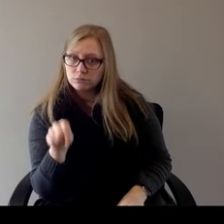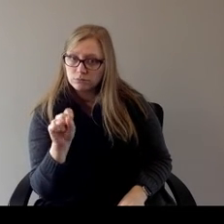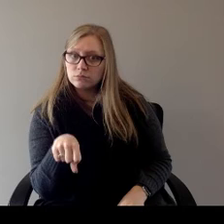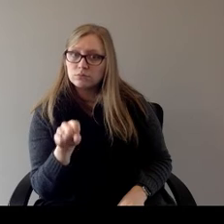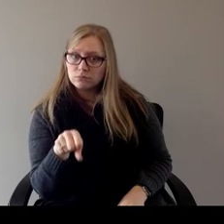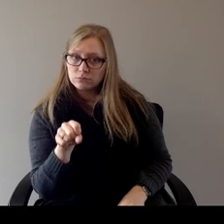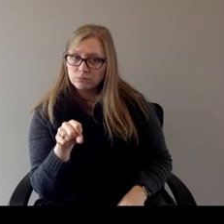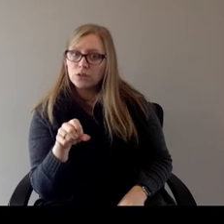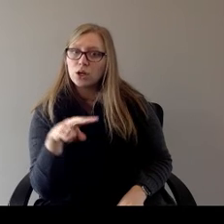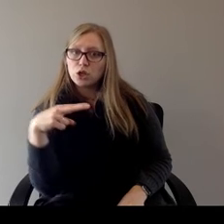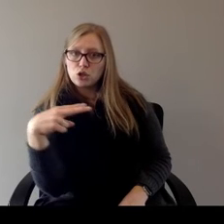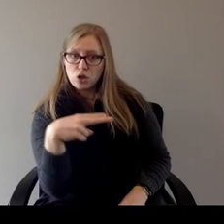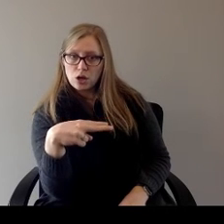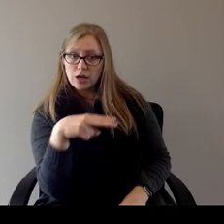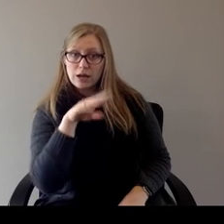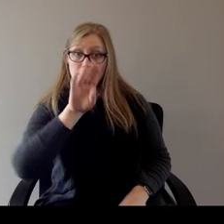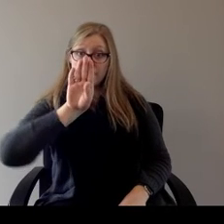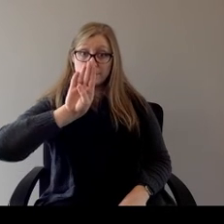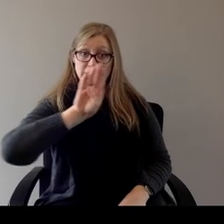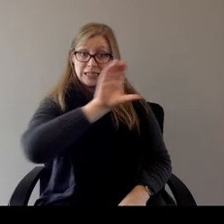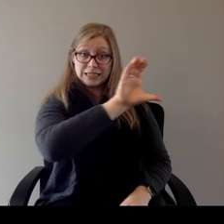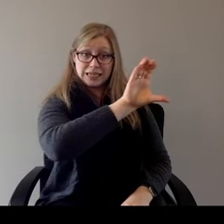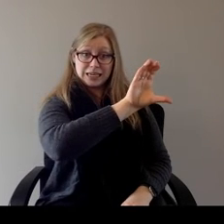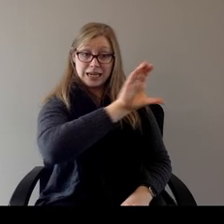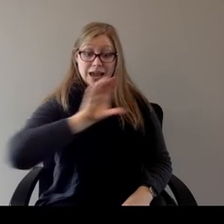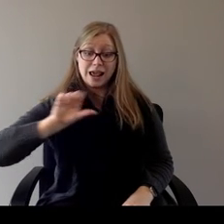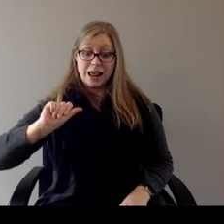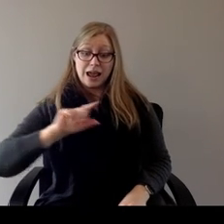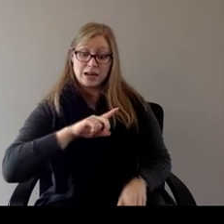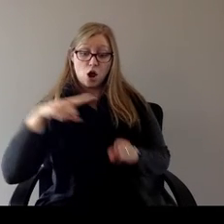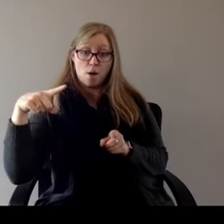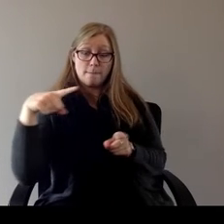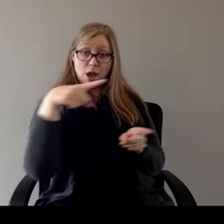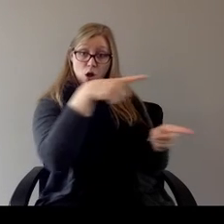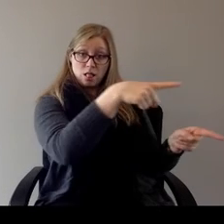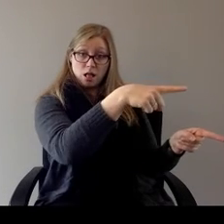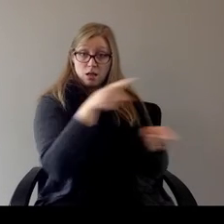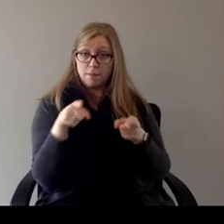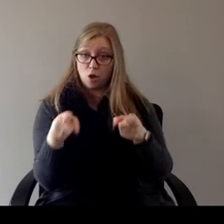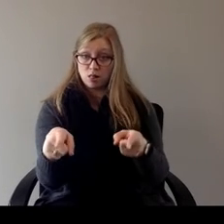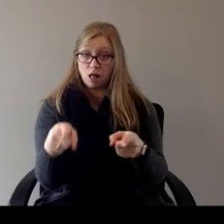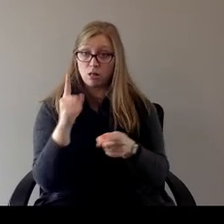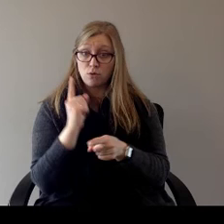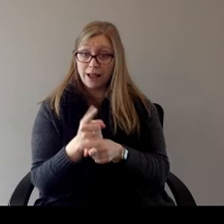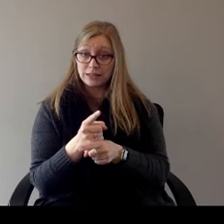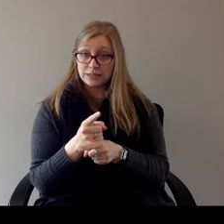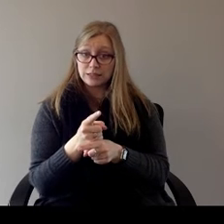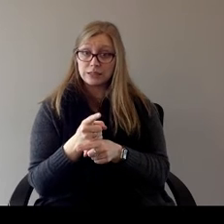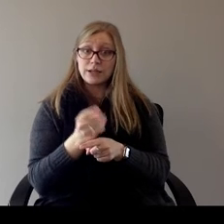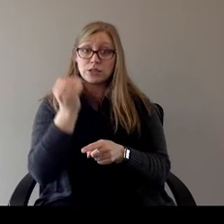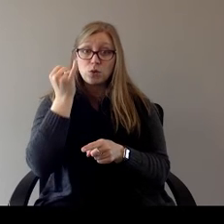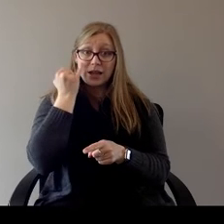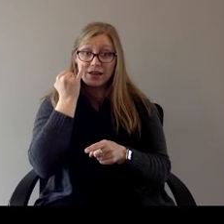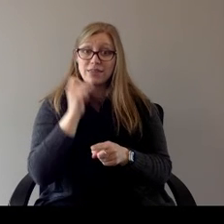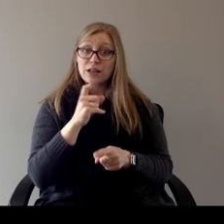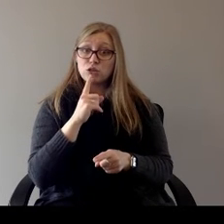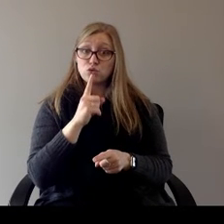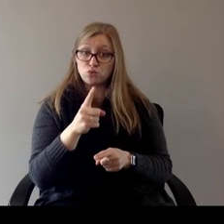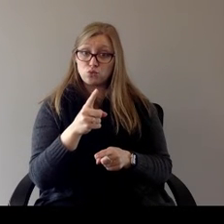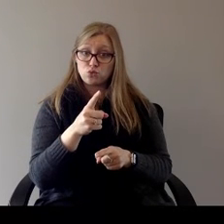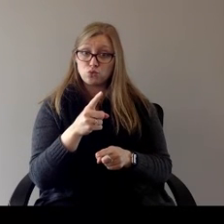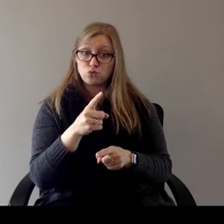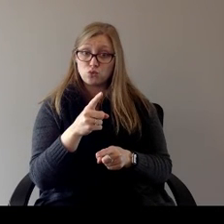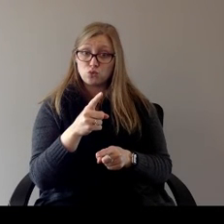segments BC and AD are parallel. And if that's true, then this angle pair right here is a pair